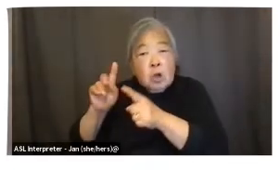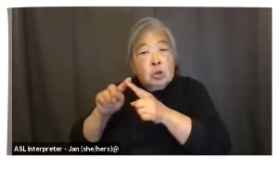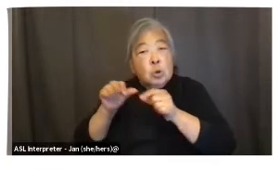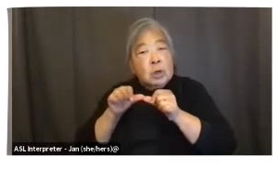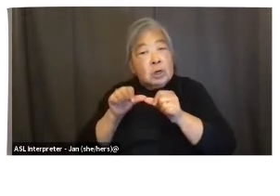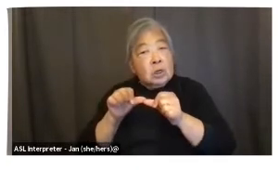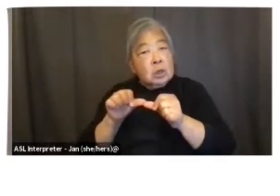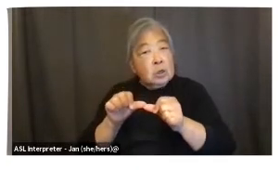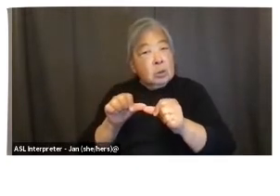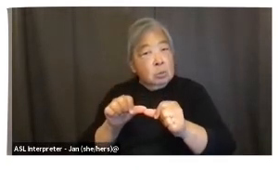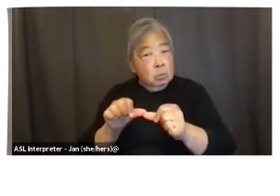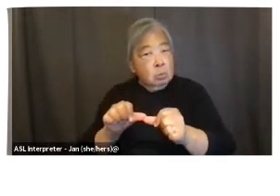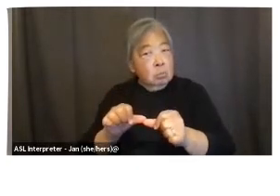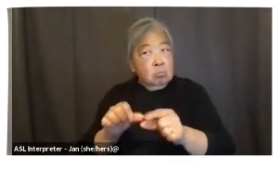hierarchy.